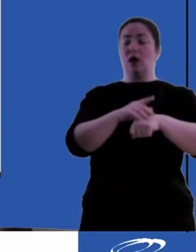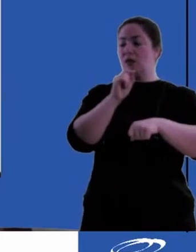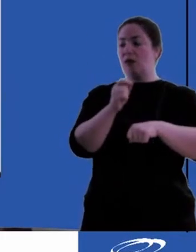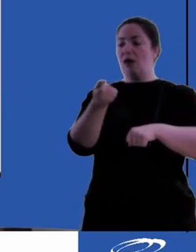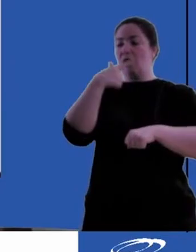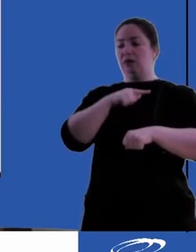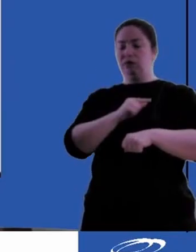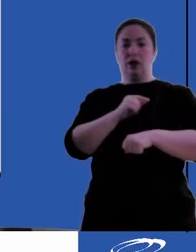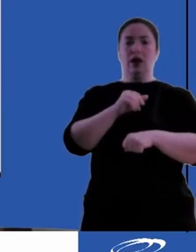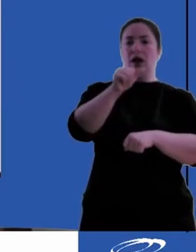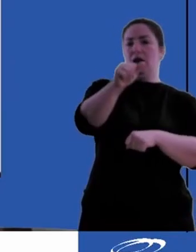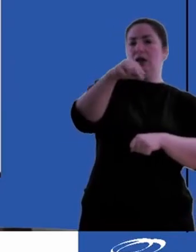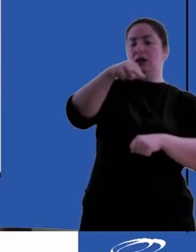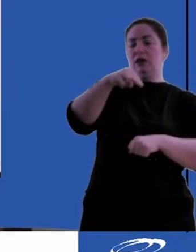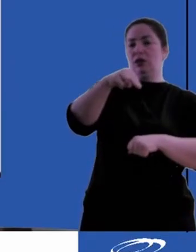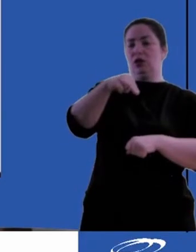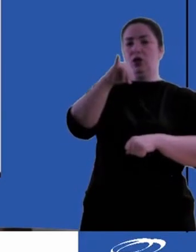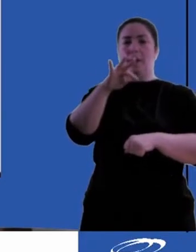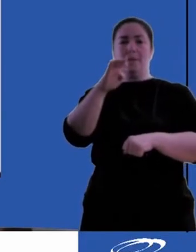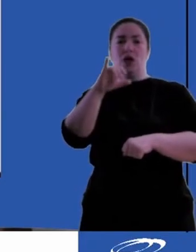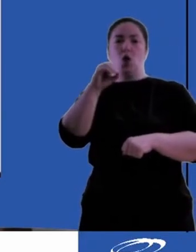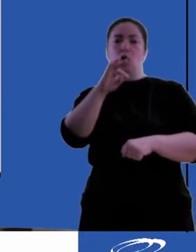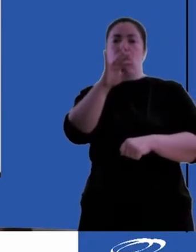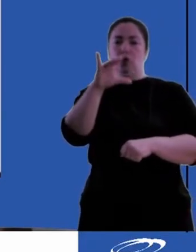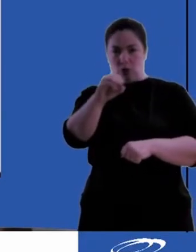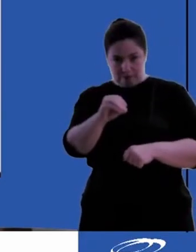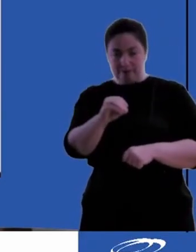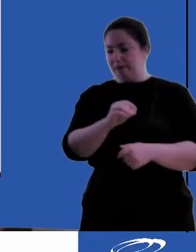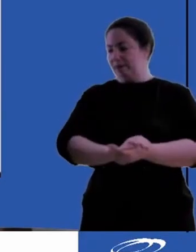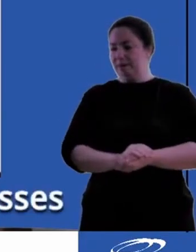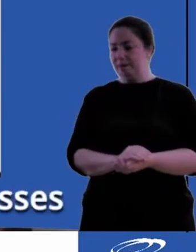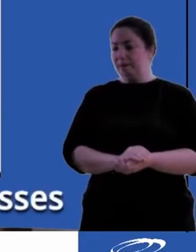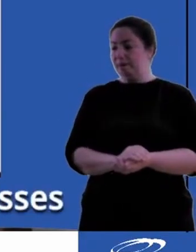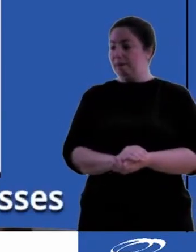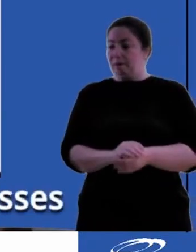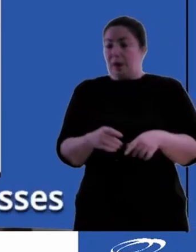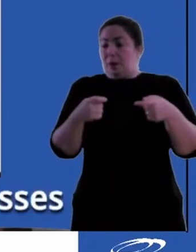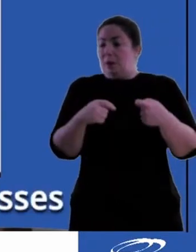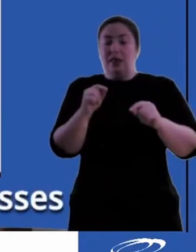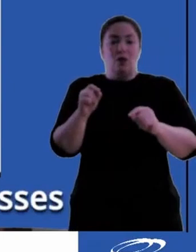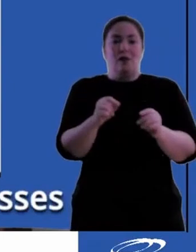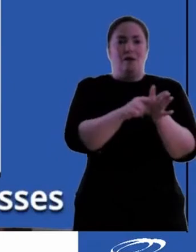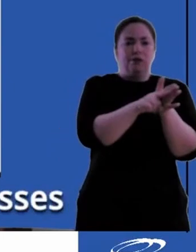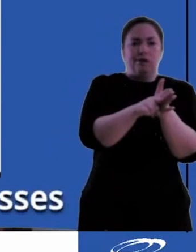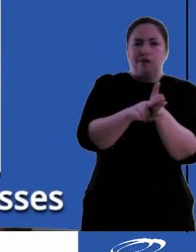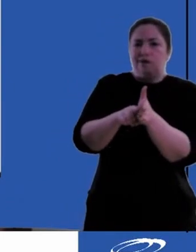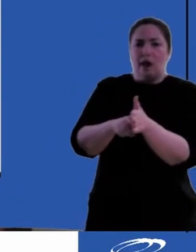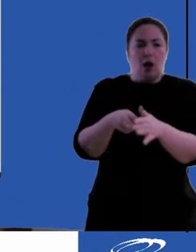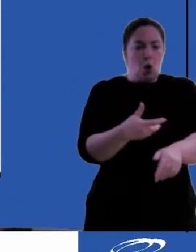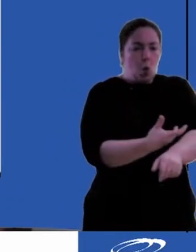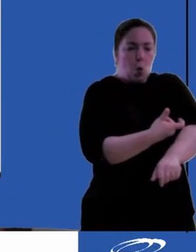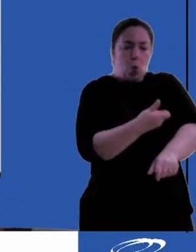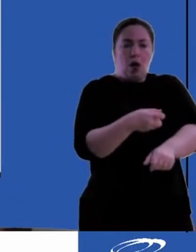growing mycobacteria. So you don't really need specialized fungal or mycobacterial cultures to find these organisms, which